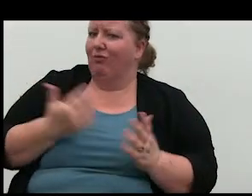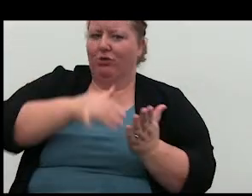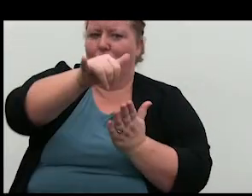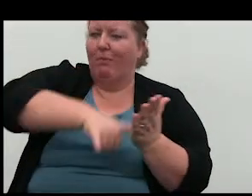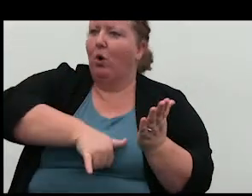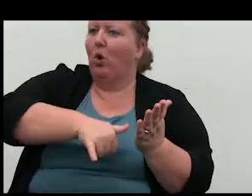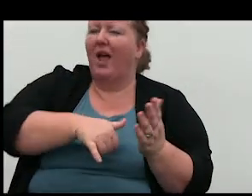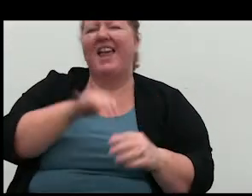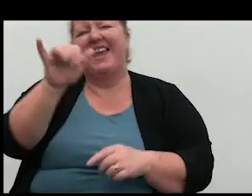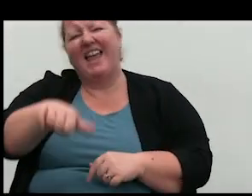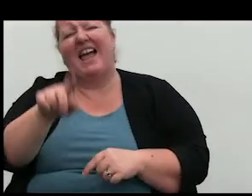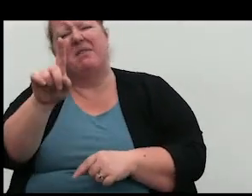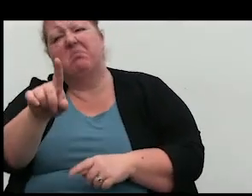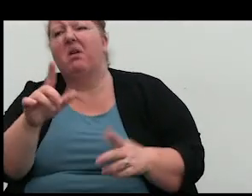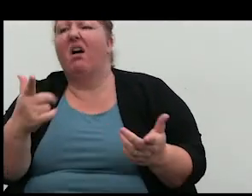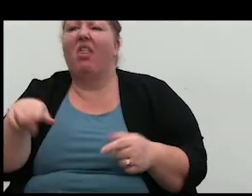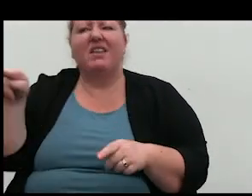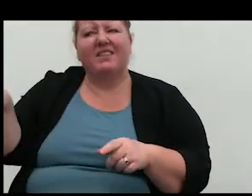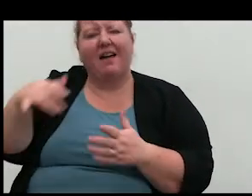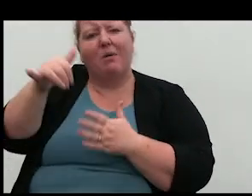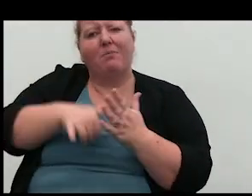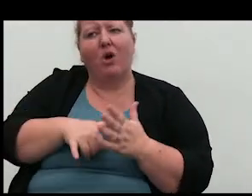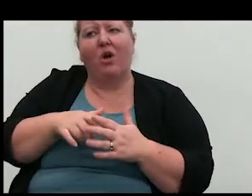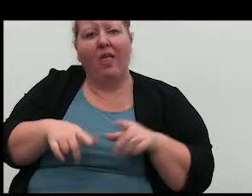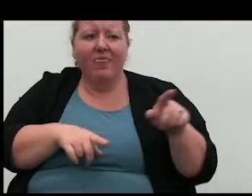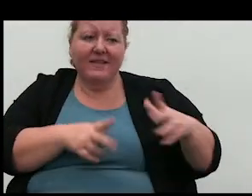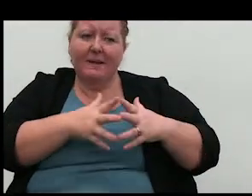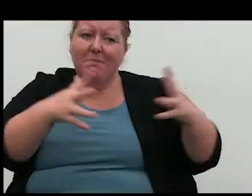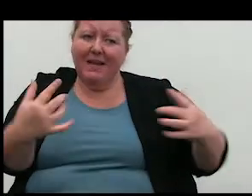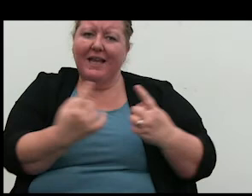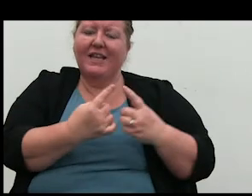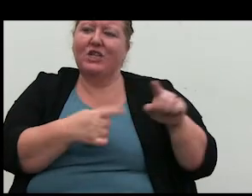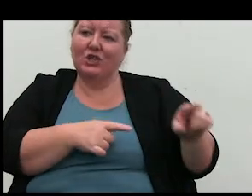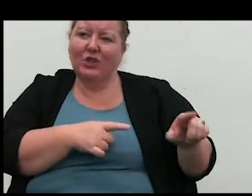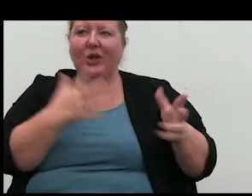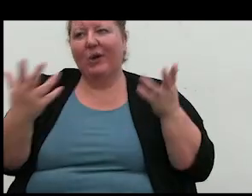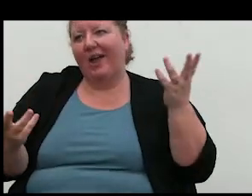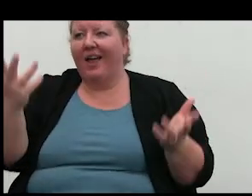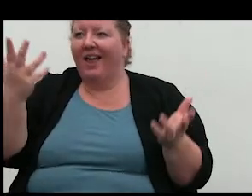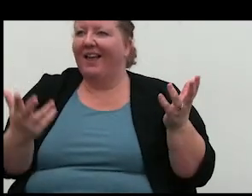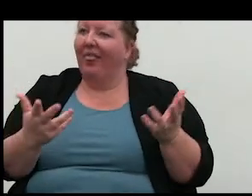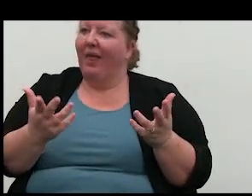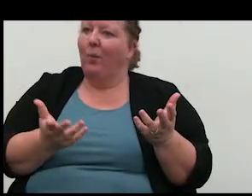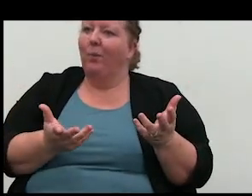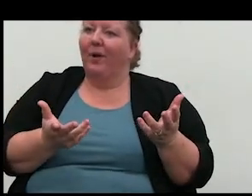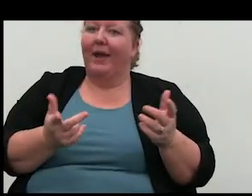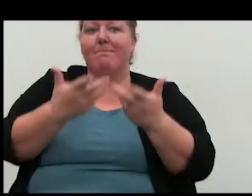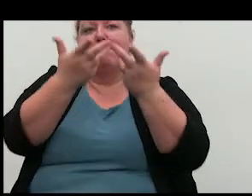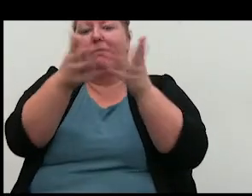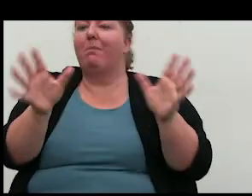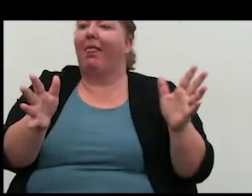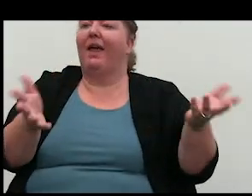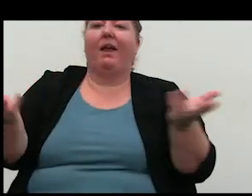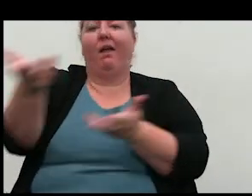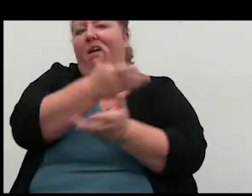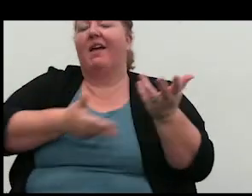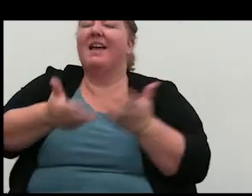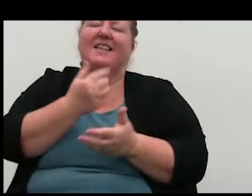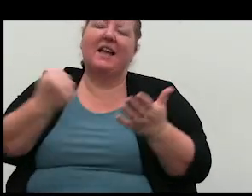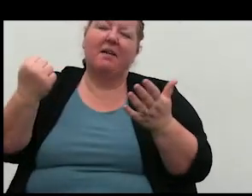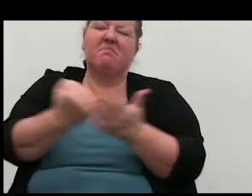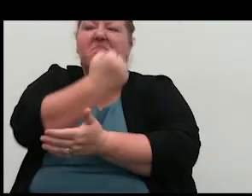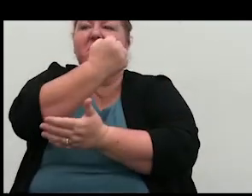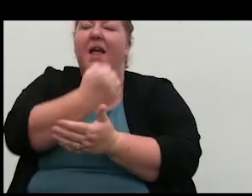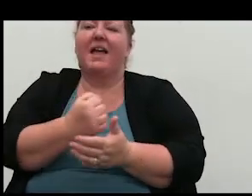And like, yeah, but okay, there's that report, but then this is the bigger issue, and we have it out in public. It's a pity that